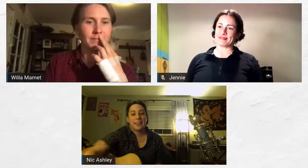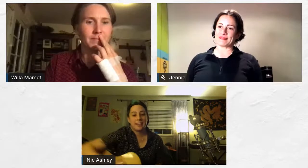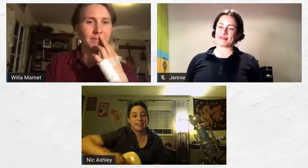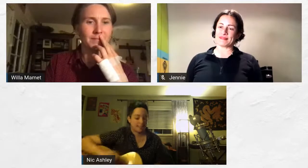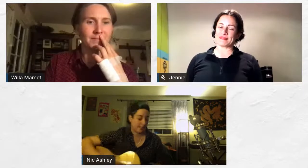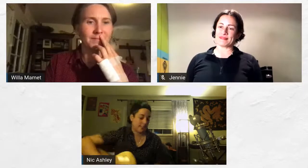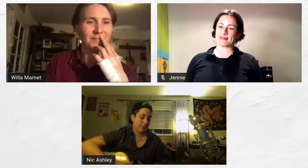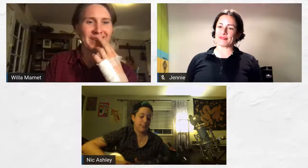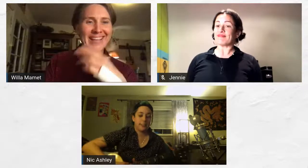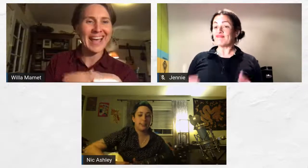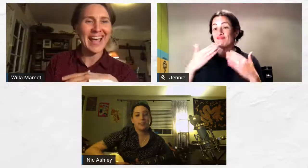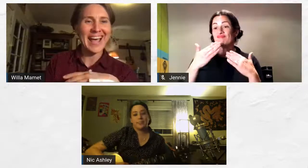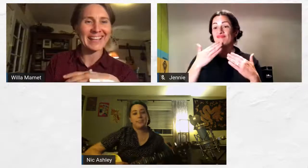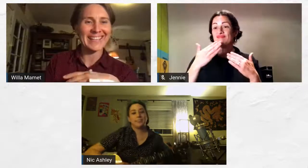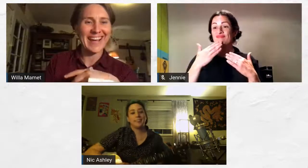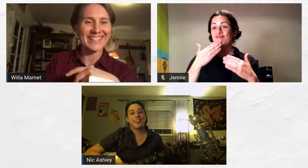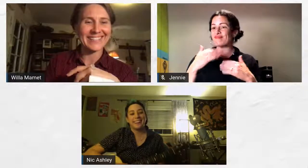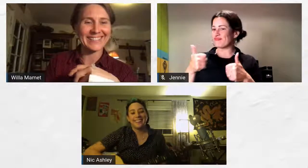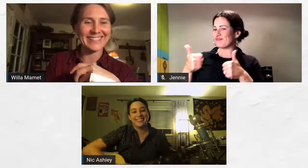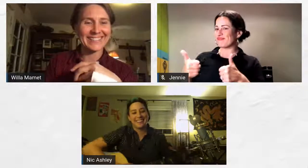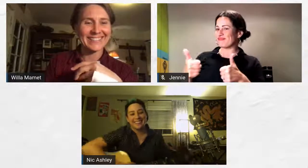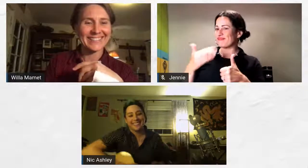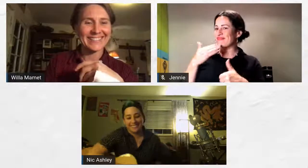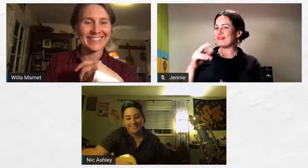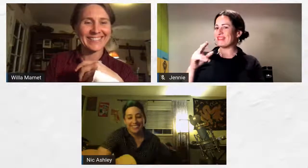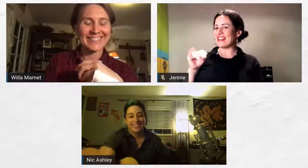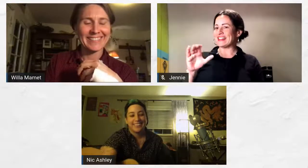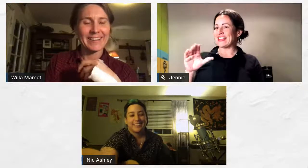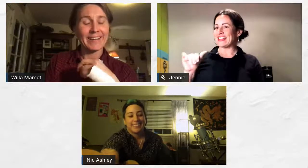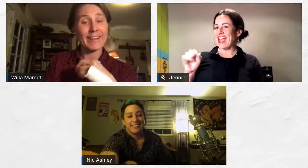Thanks, guys. Yeah, Nick Ashley.